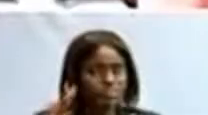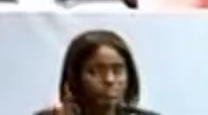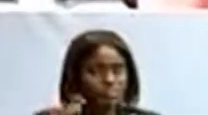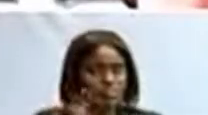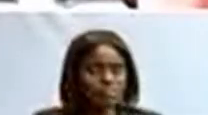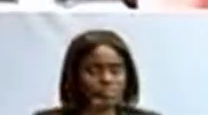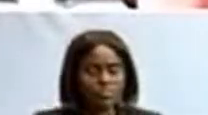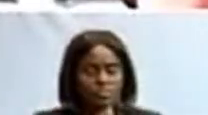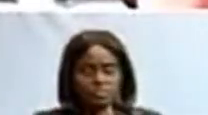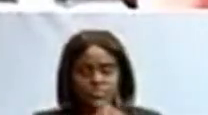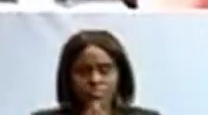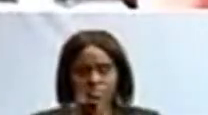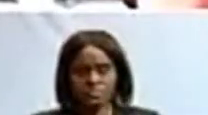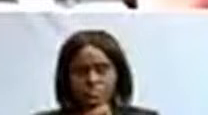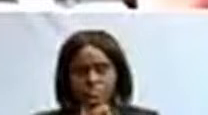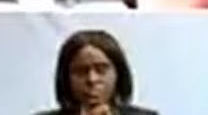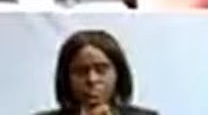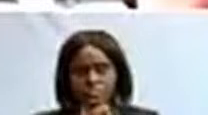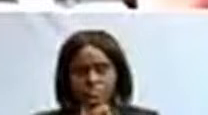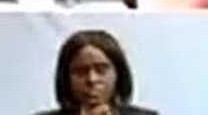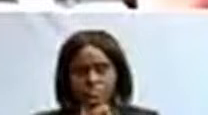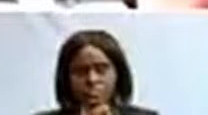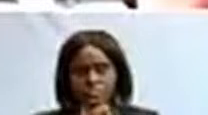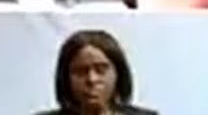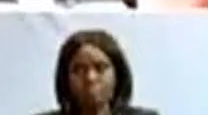Witnesses, starting from my left.